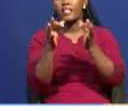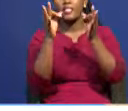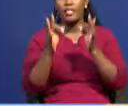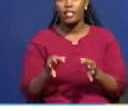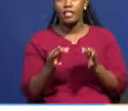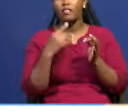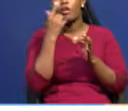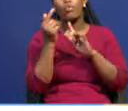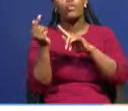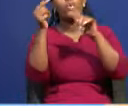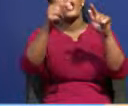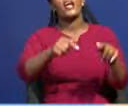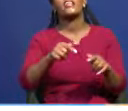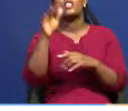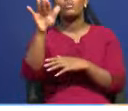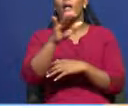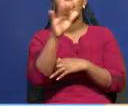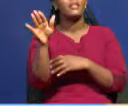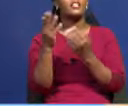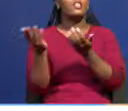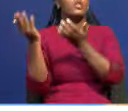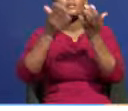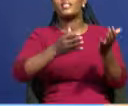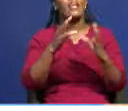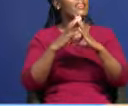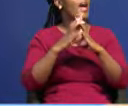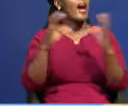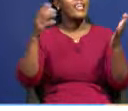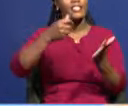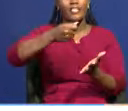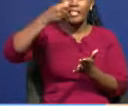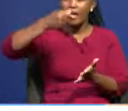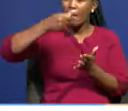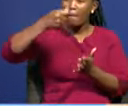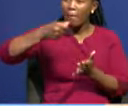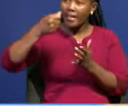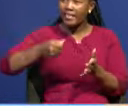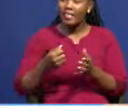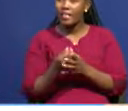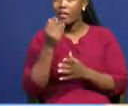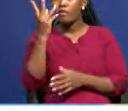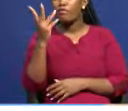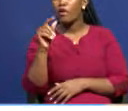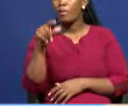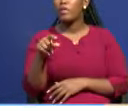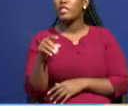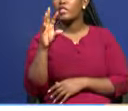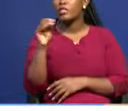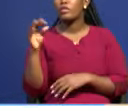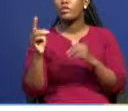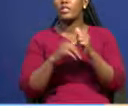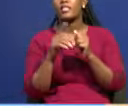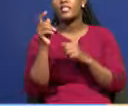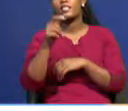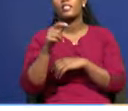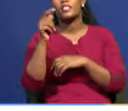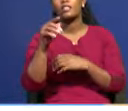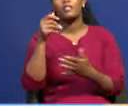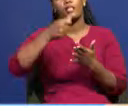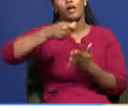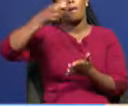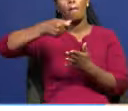to Parliament to present our very highest budget we've ever prepared in our country. That is a 4.006 trillion budget